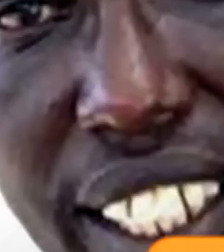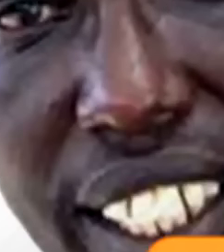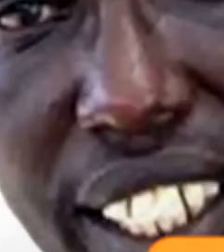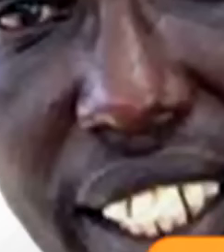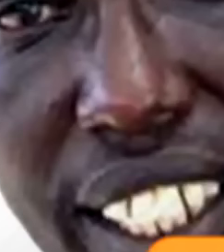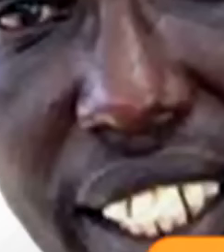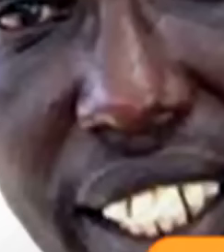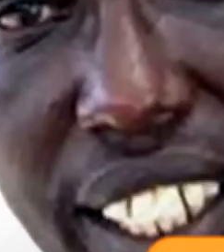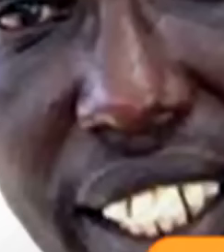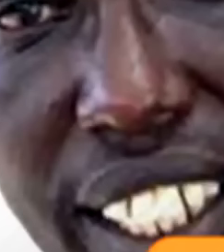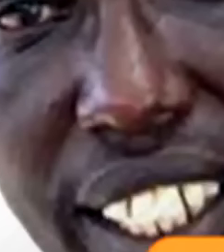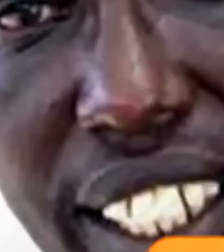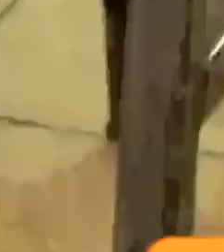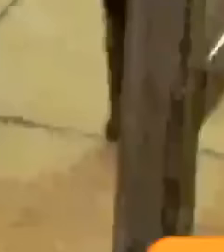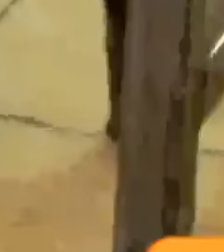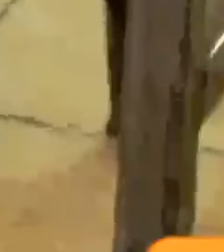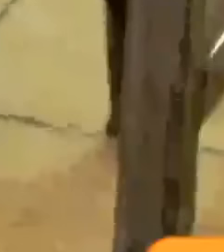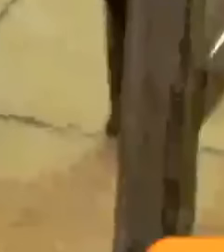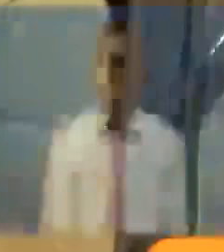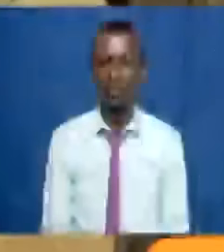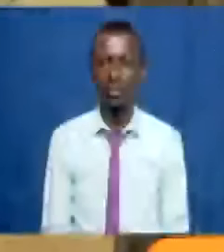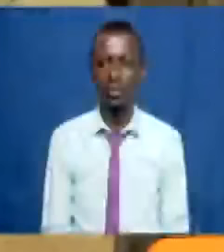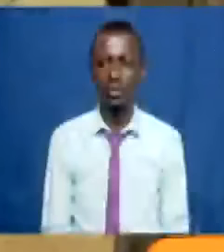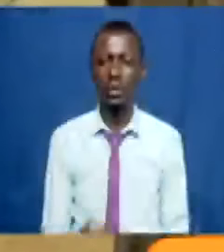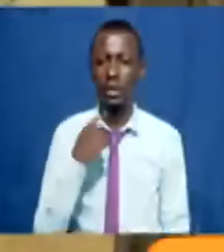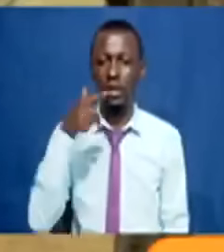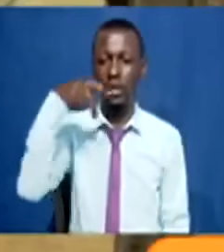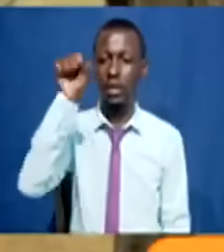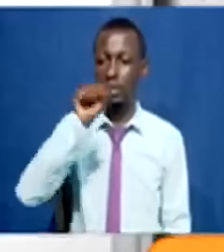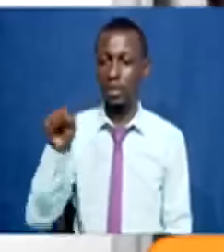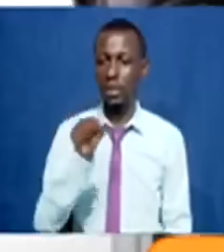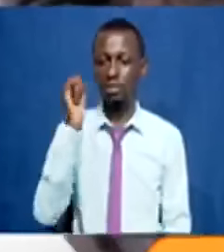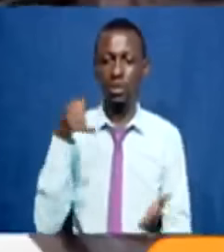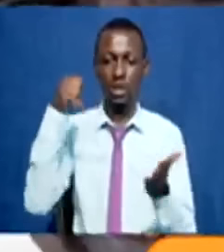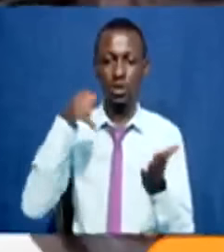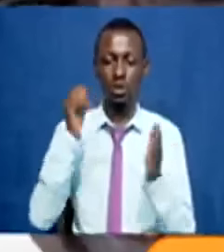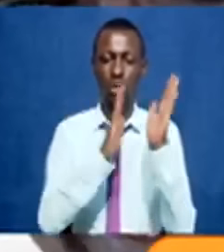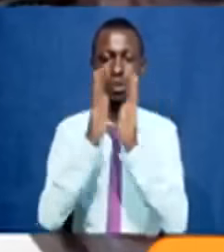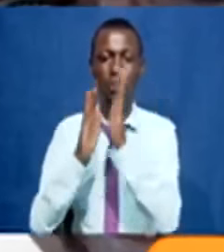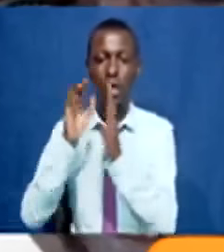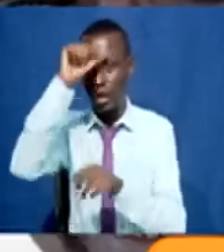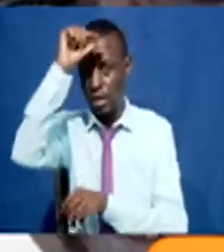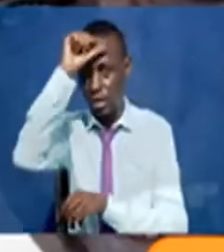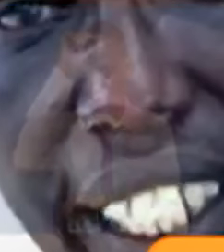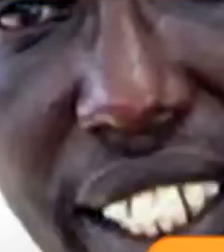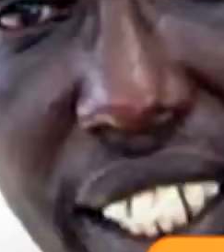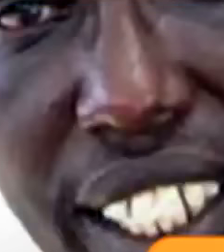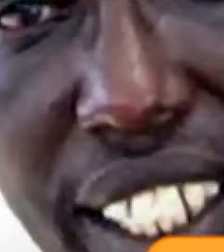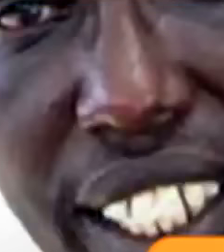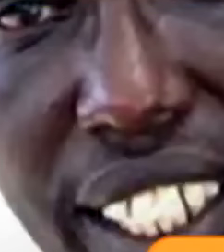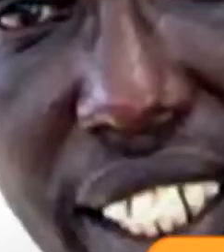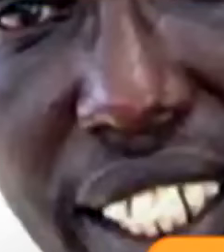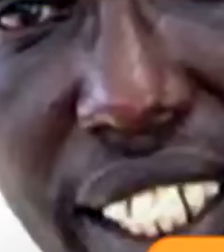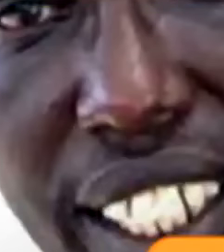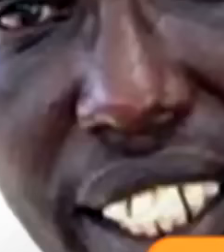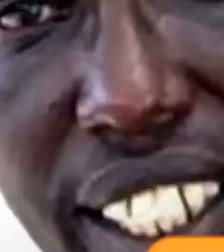Tuesday, 6th February 2024. This, the PS says, is part of the government's efforts to onboard all government services onto